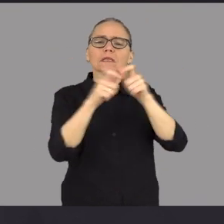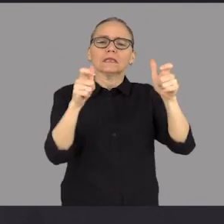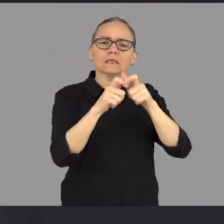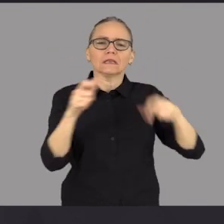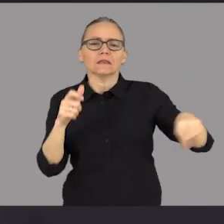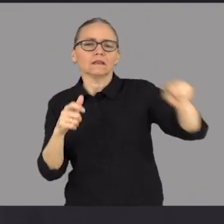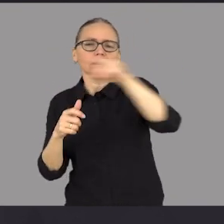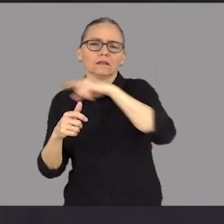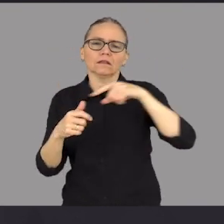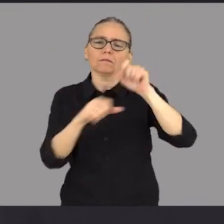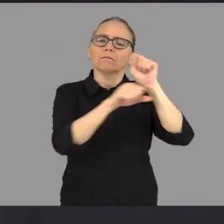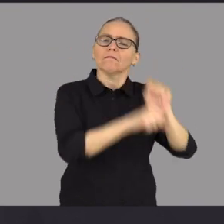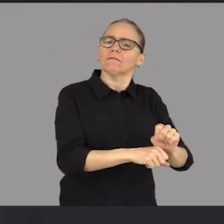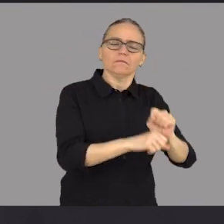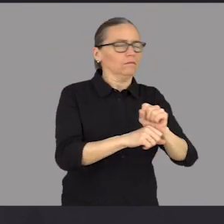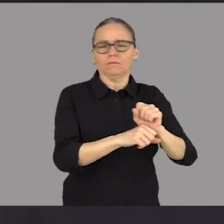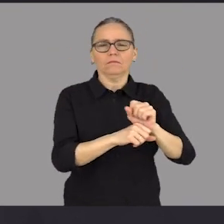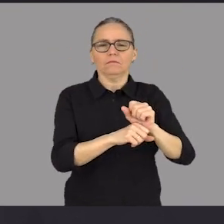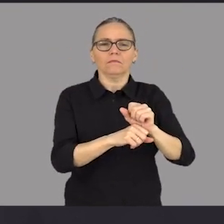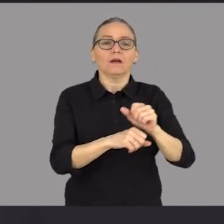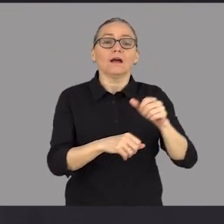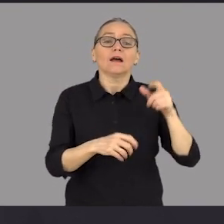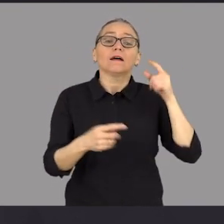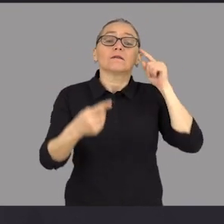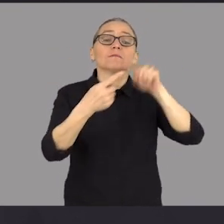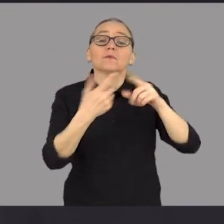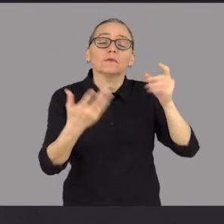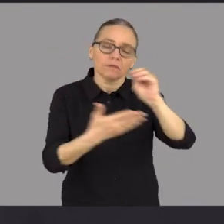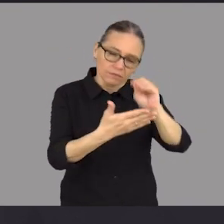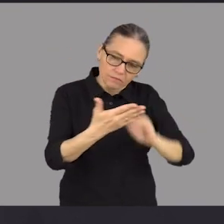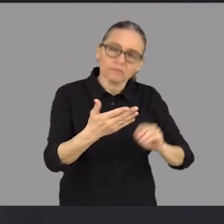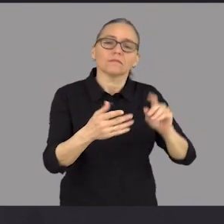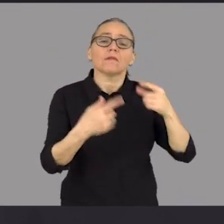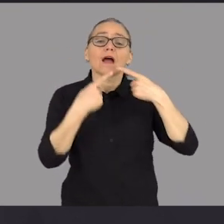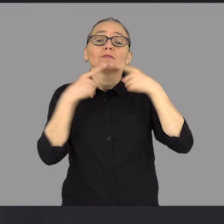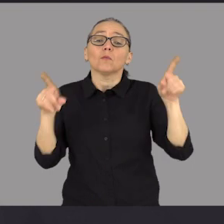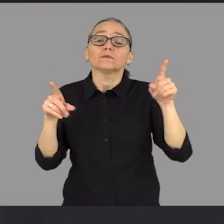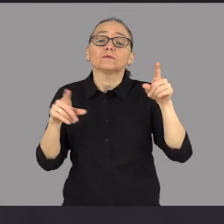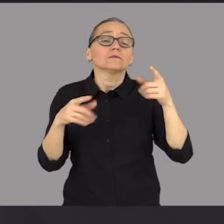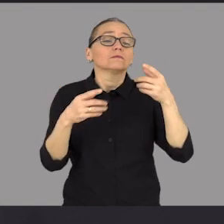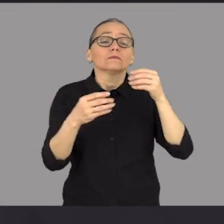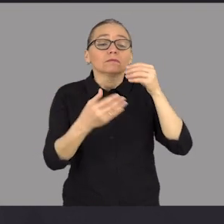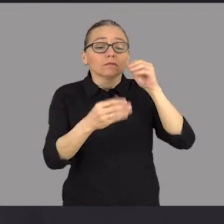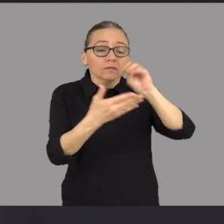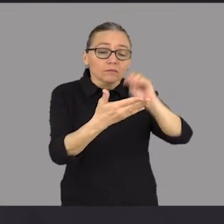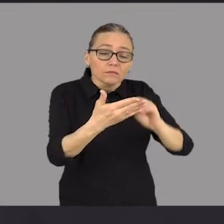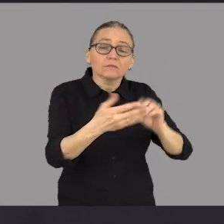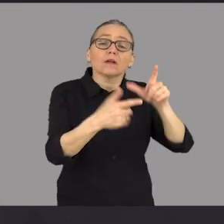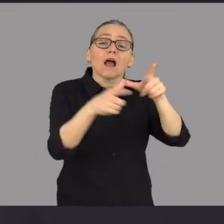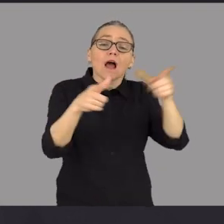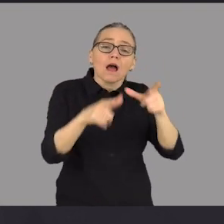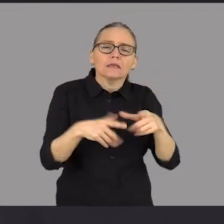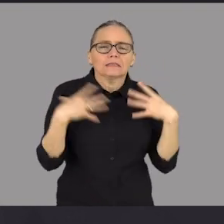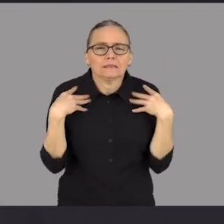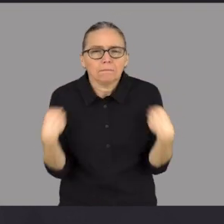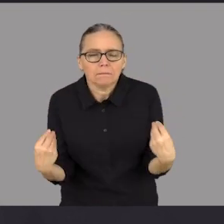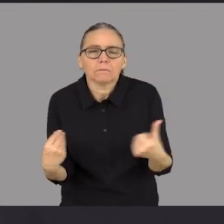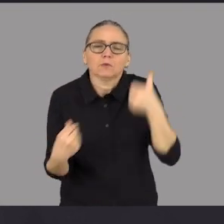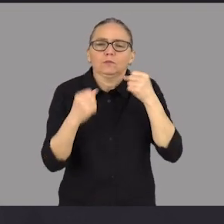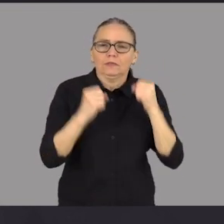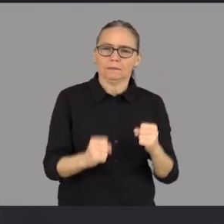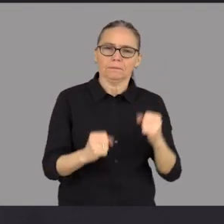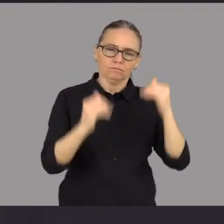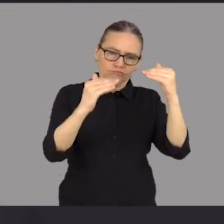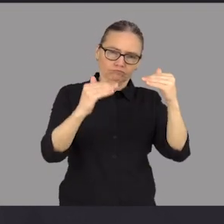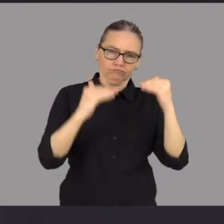Inclusive job postings are also concise and avoid the use of industry-specific jargon. Ensure that the